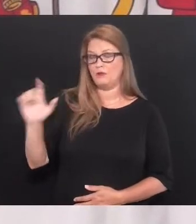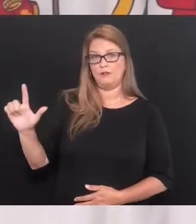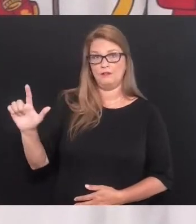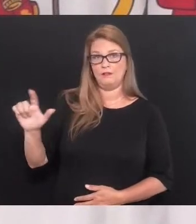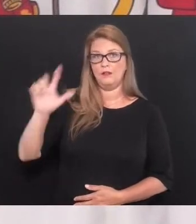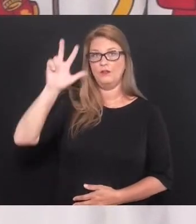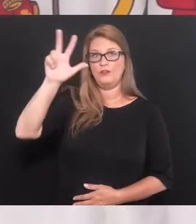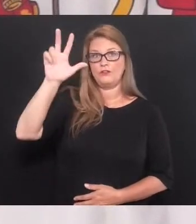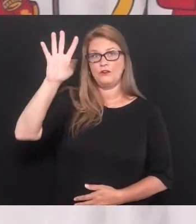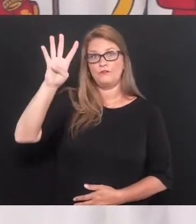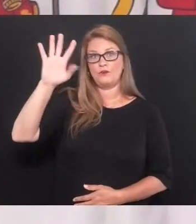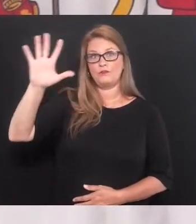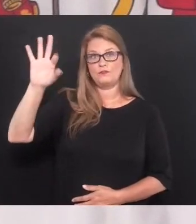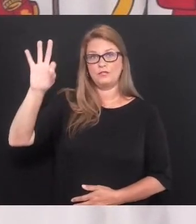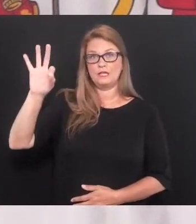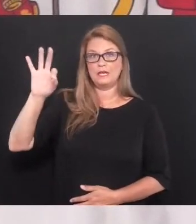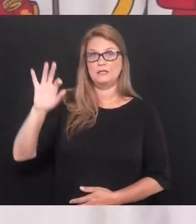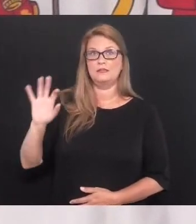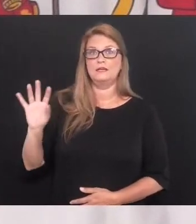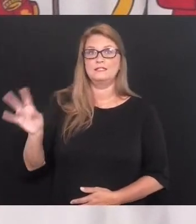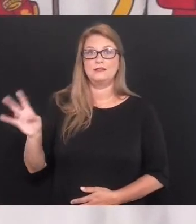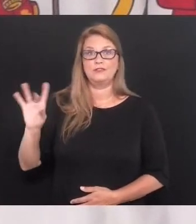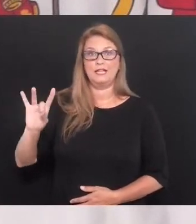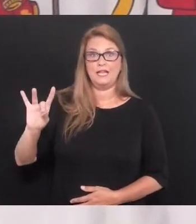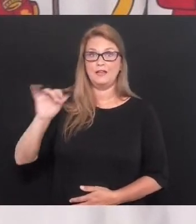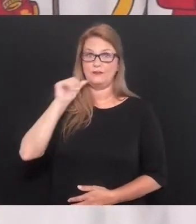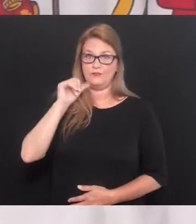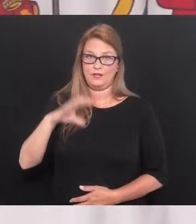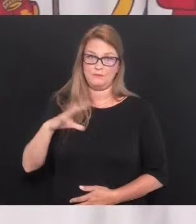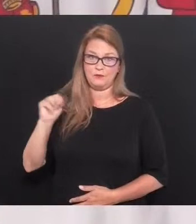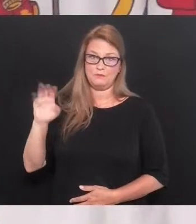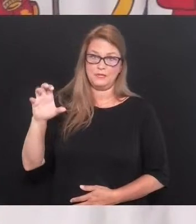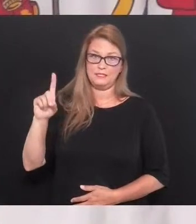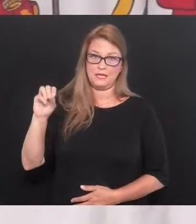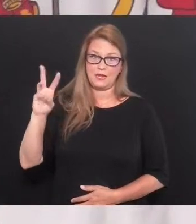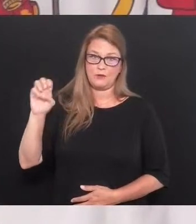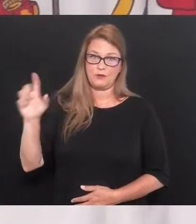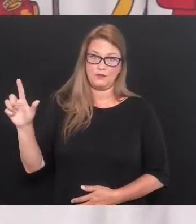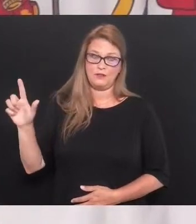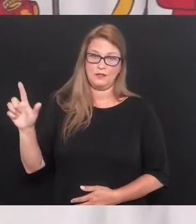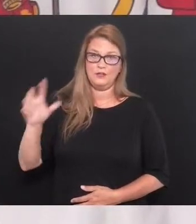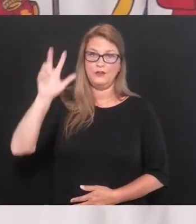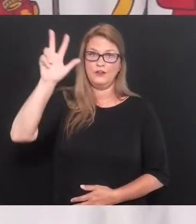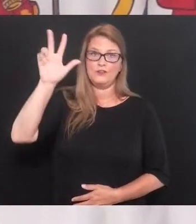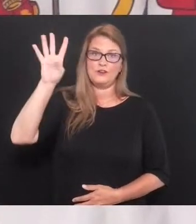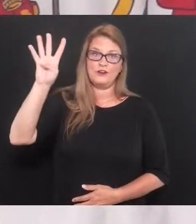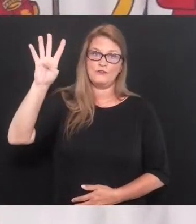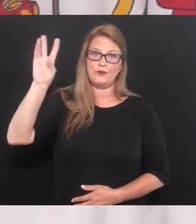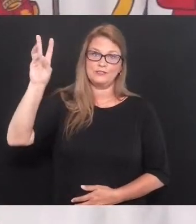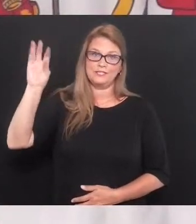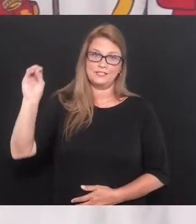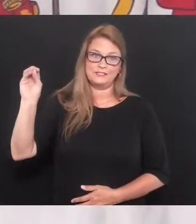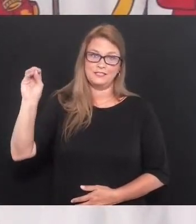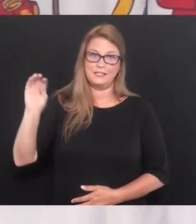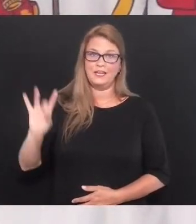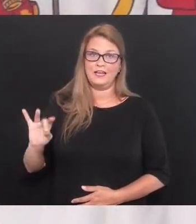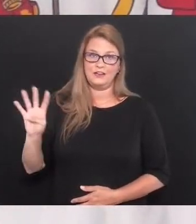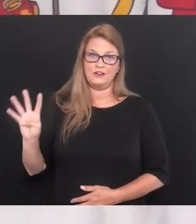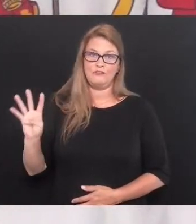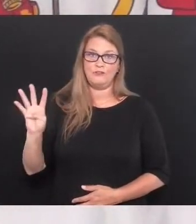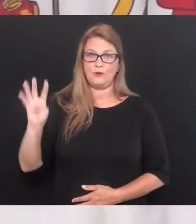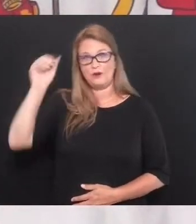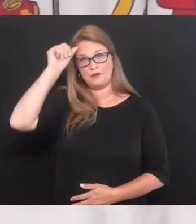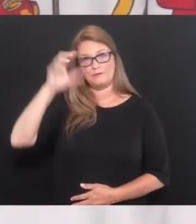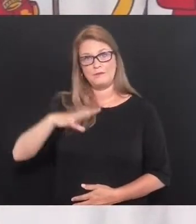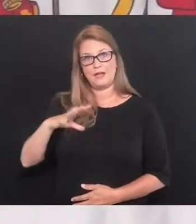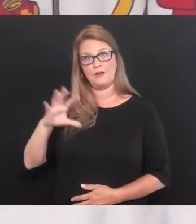The 3,459th death, a 78-year-old female from McDowell County. The 3,460th death, an 84-year-old male from